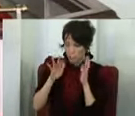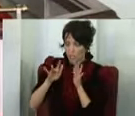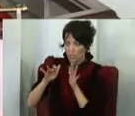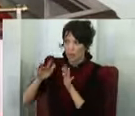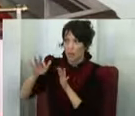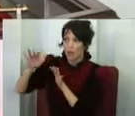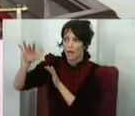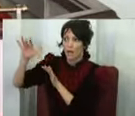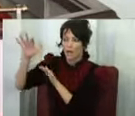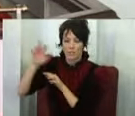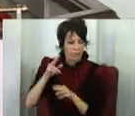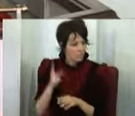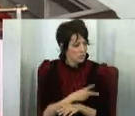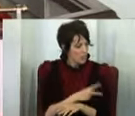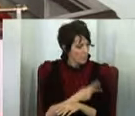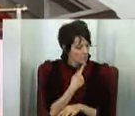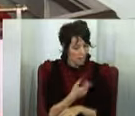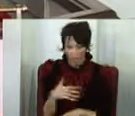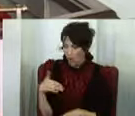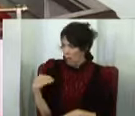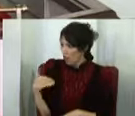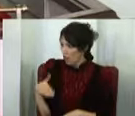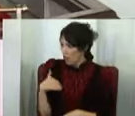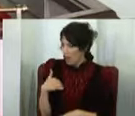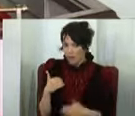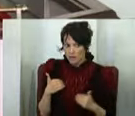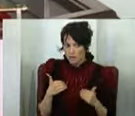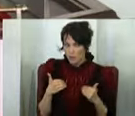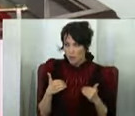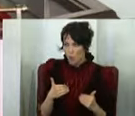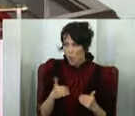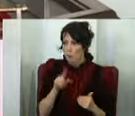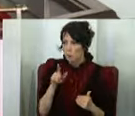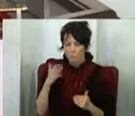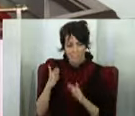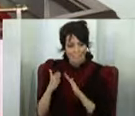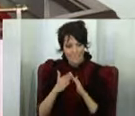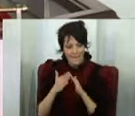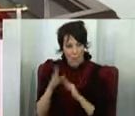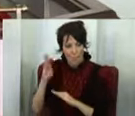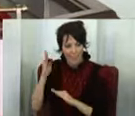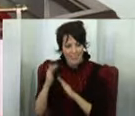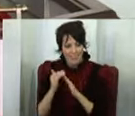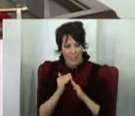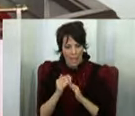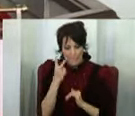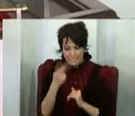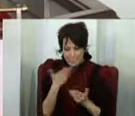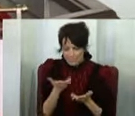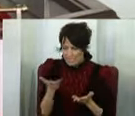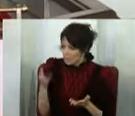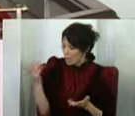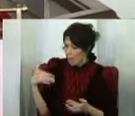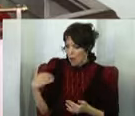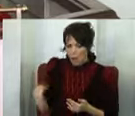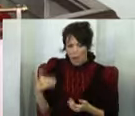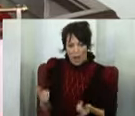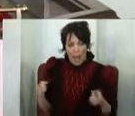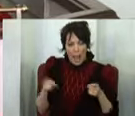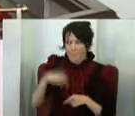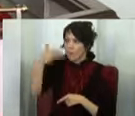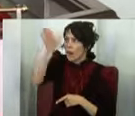heaven, the shepherds said to one another, "Let us go over to Bethlehem and see this thing that has happened, which God